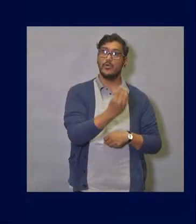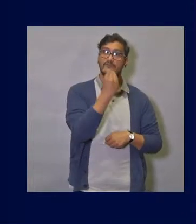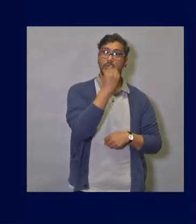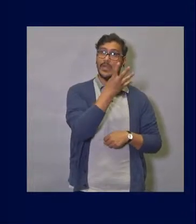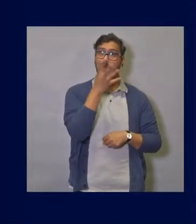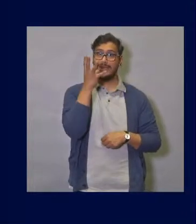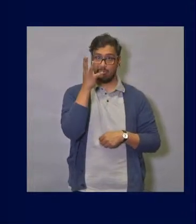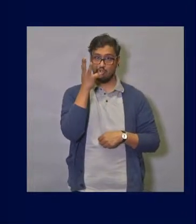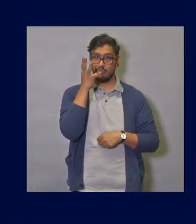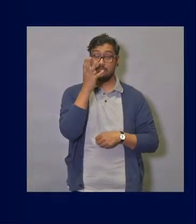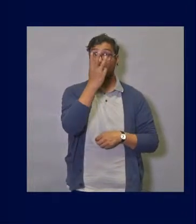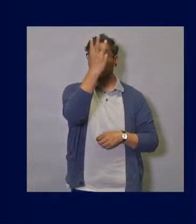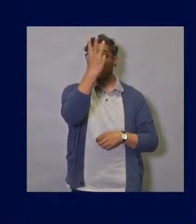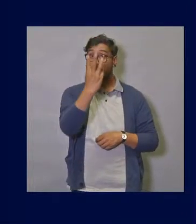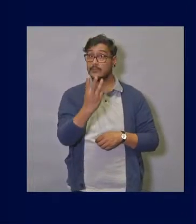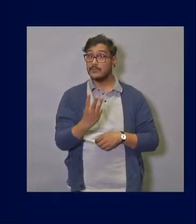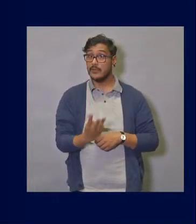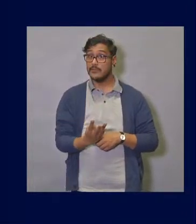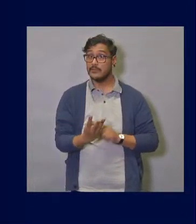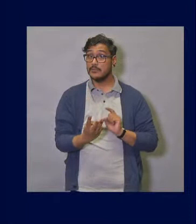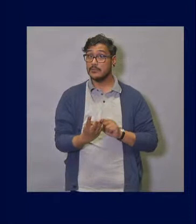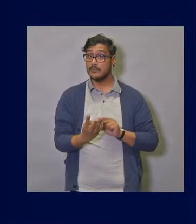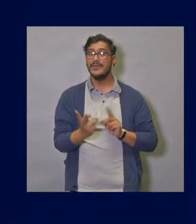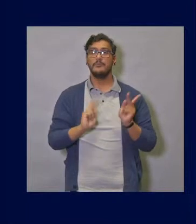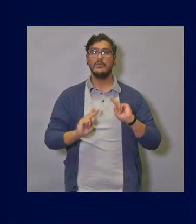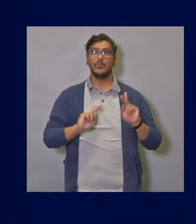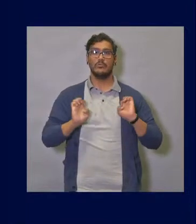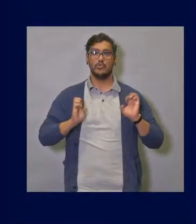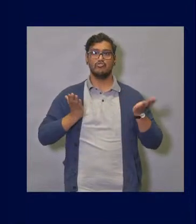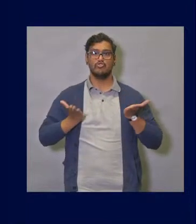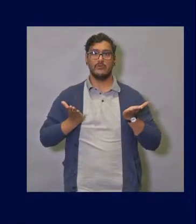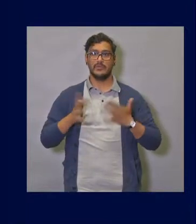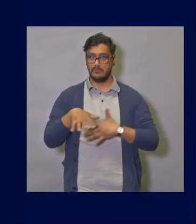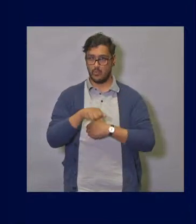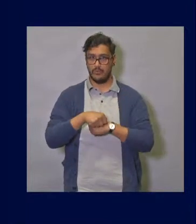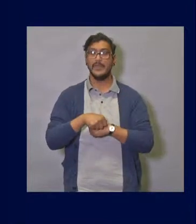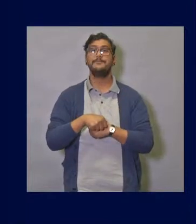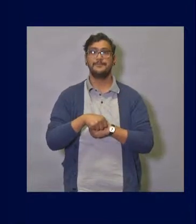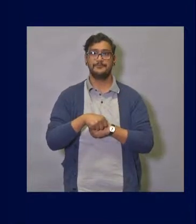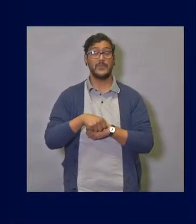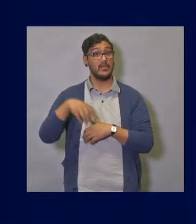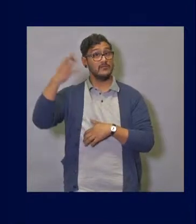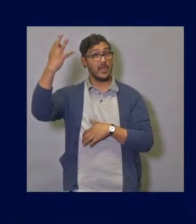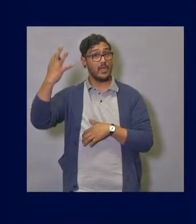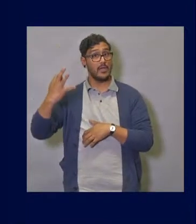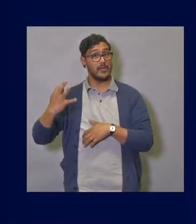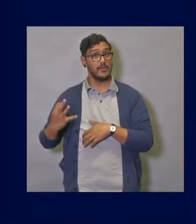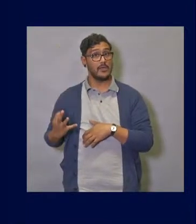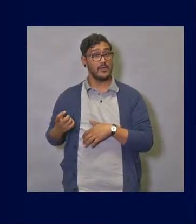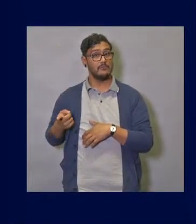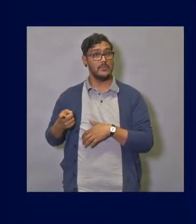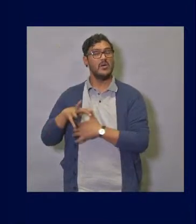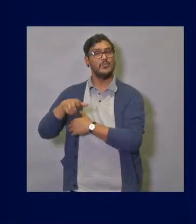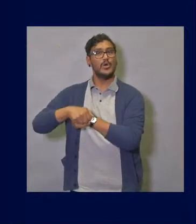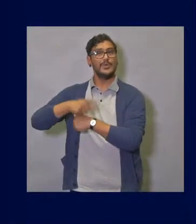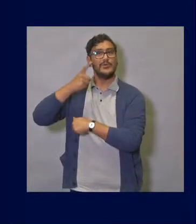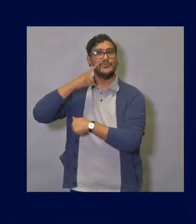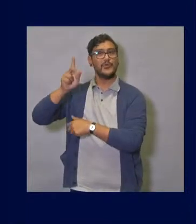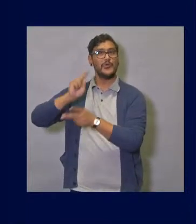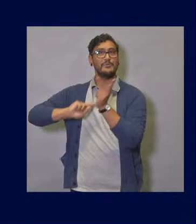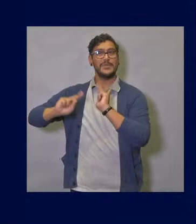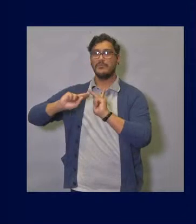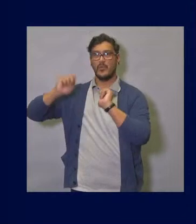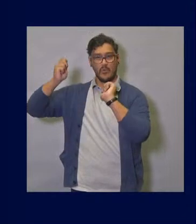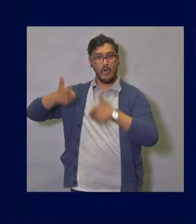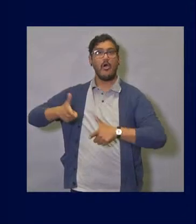Wednesday, appointments are available for people working in emergency services sector. On Friday, appointments are open for all eligible